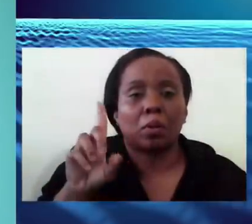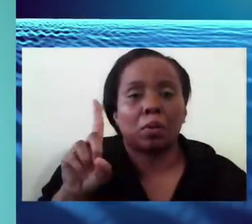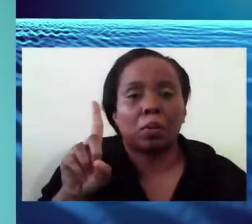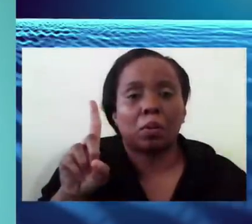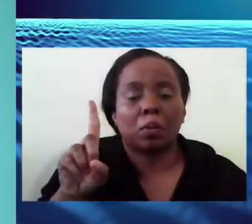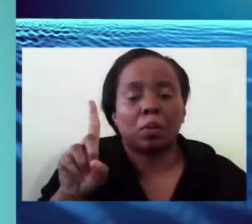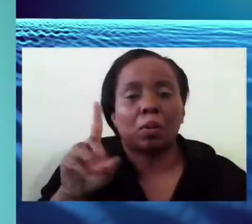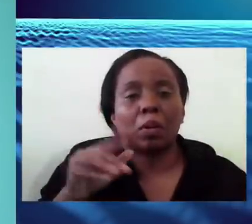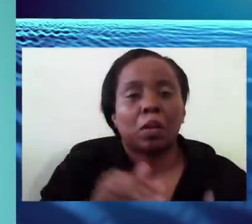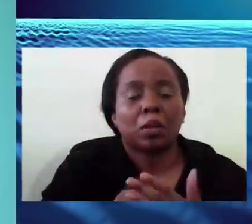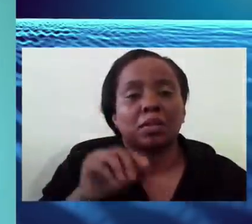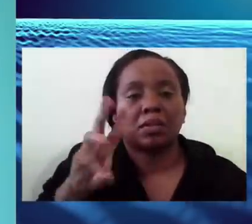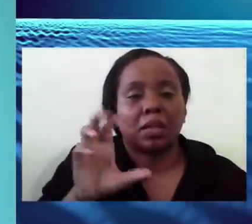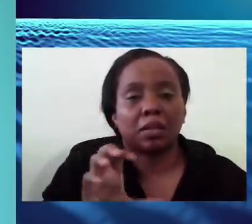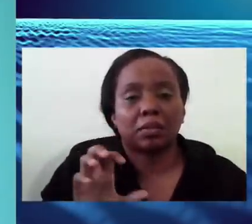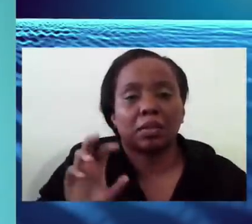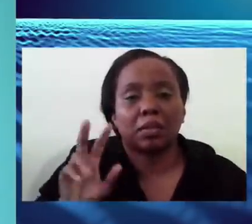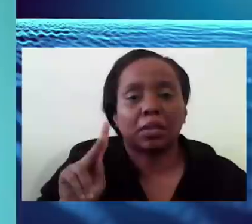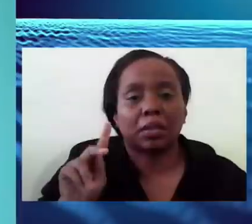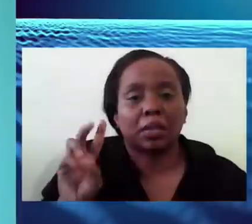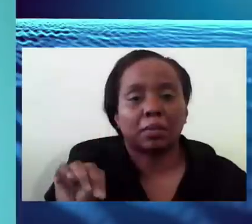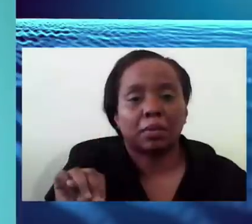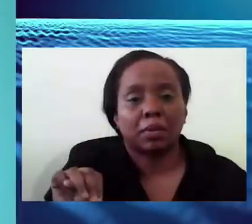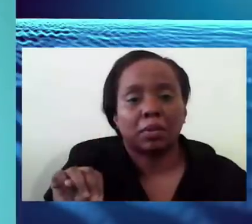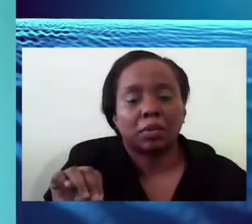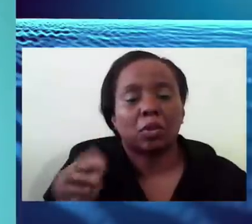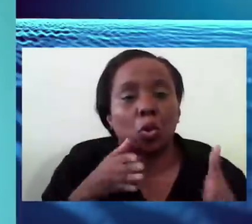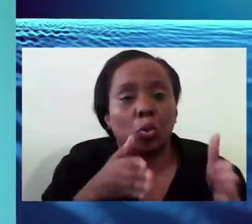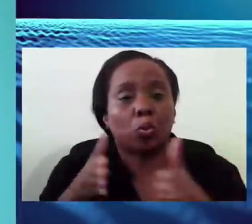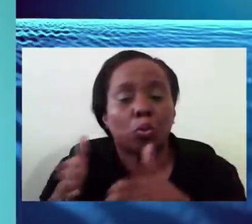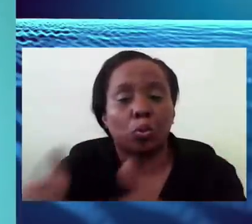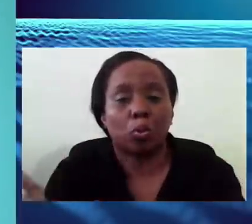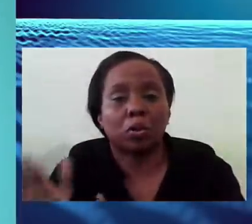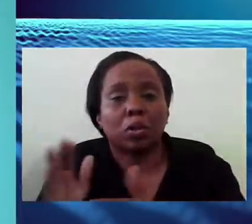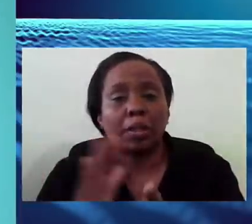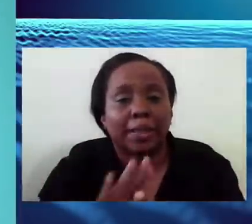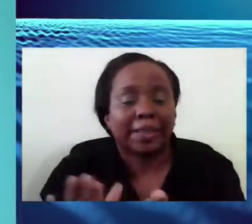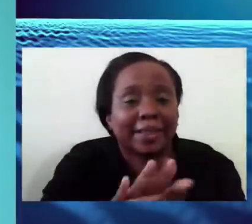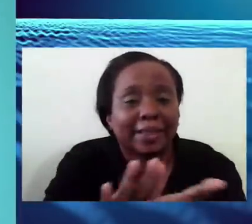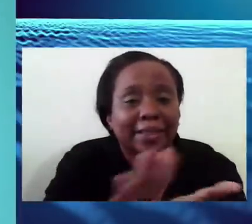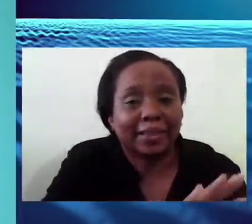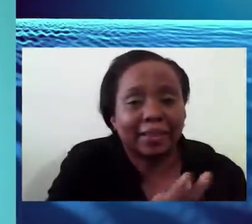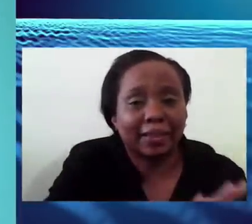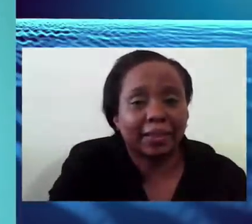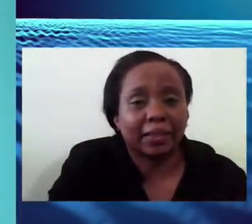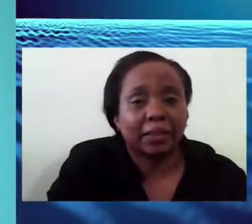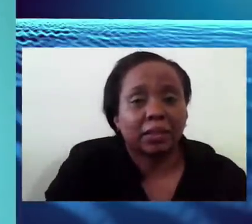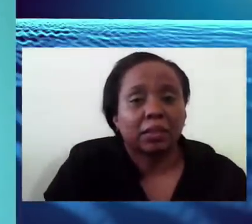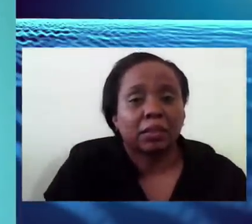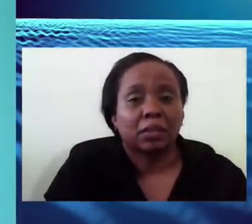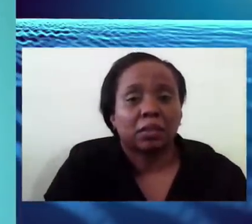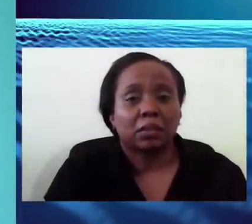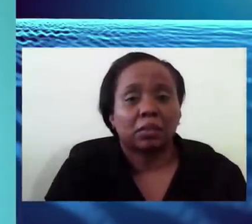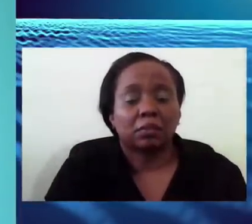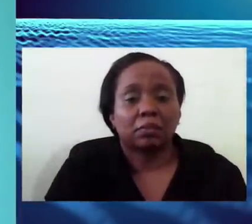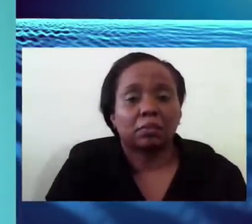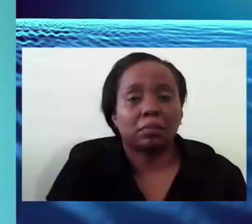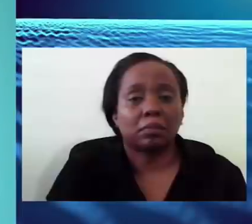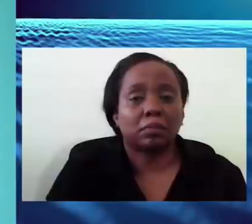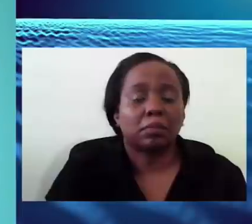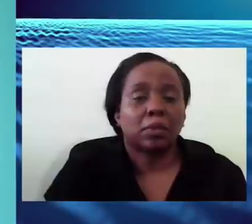road we have to try to clean. Can you give us an idea of how much you were able to clean within the last 40 hours out of